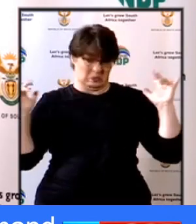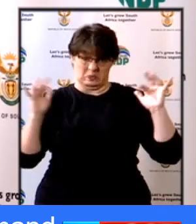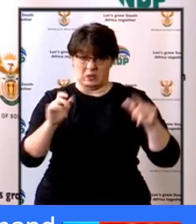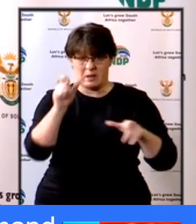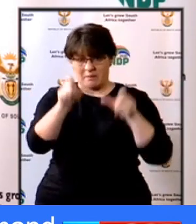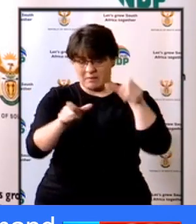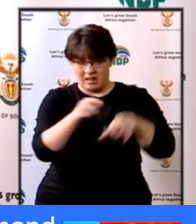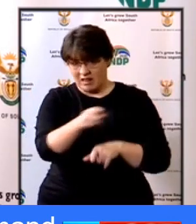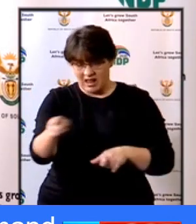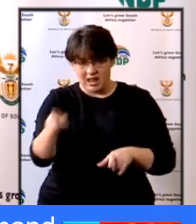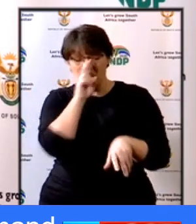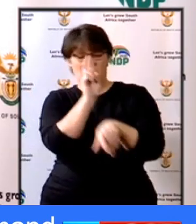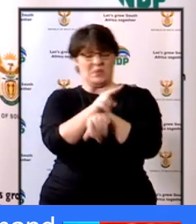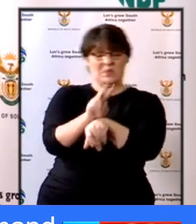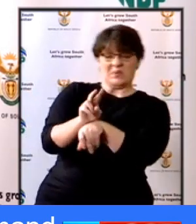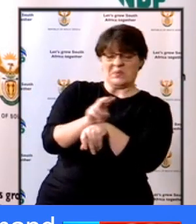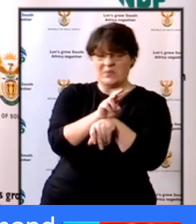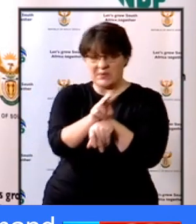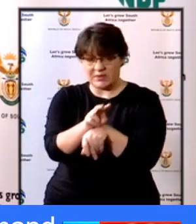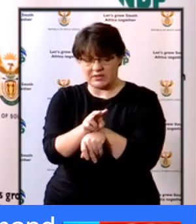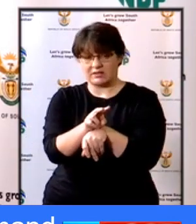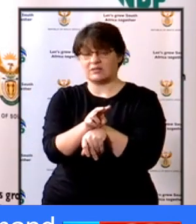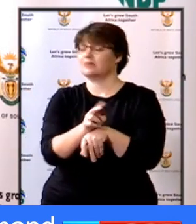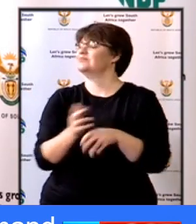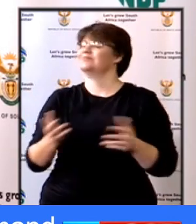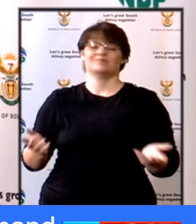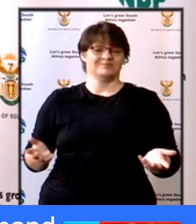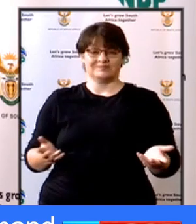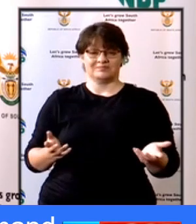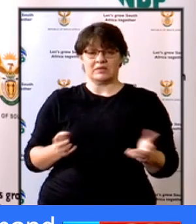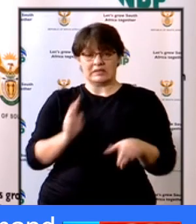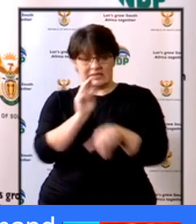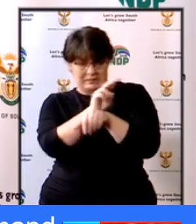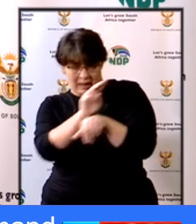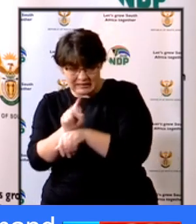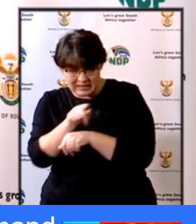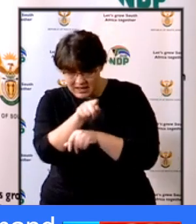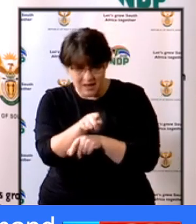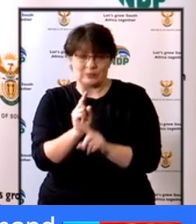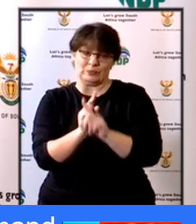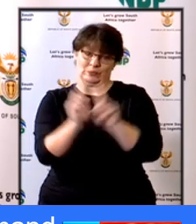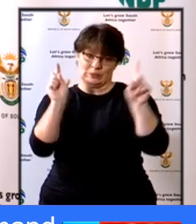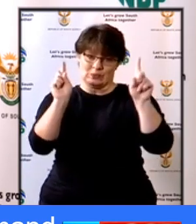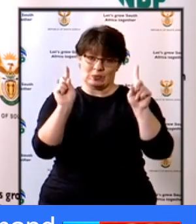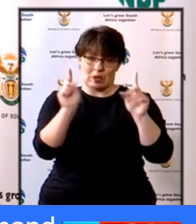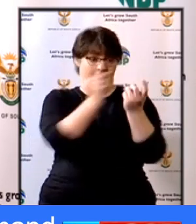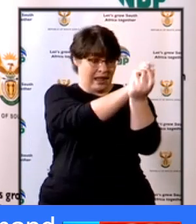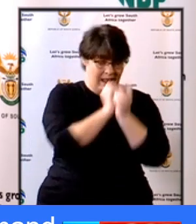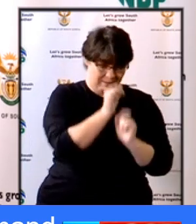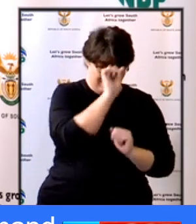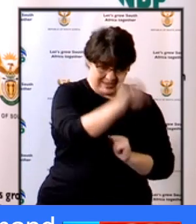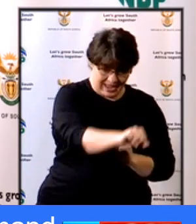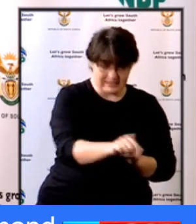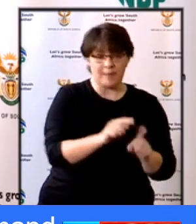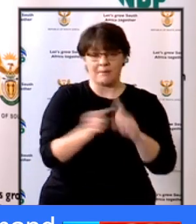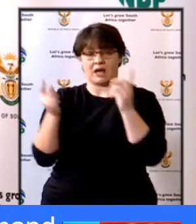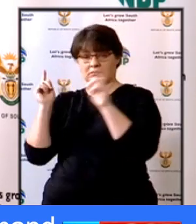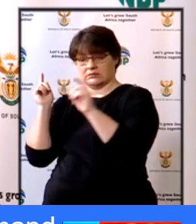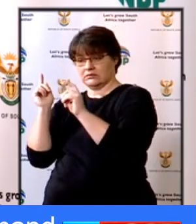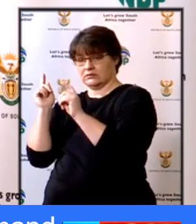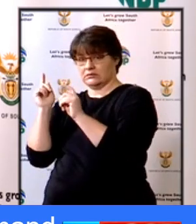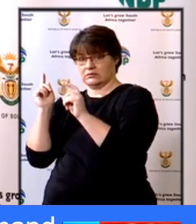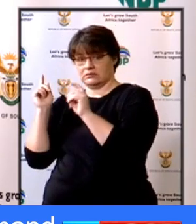of spectators. That spectator component that would not be open during